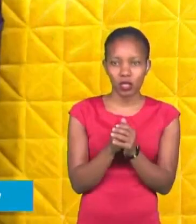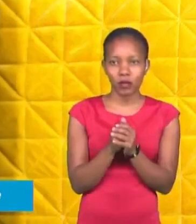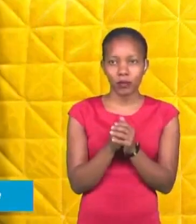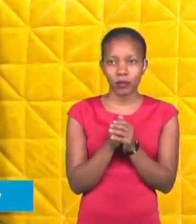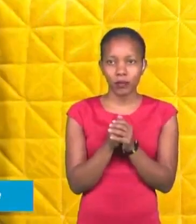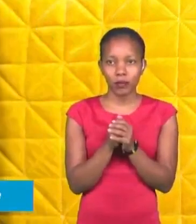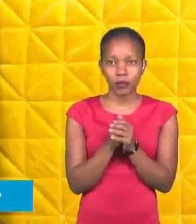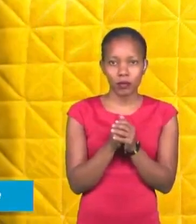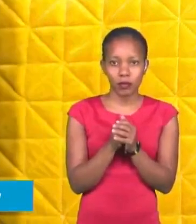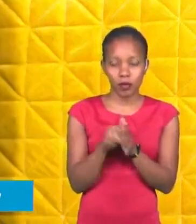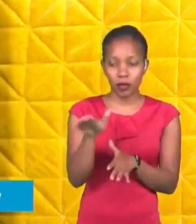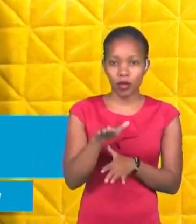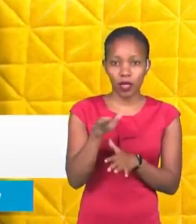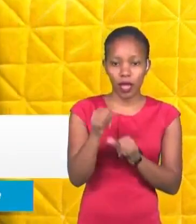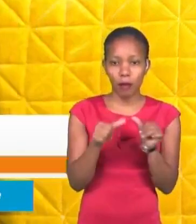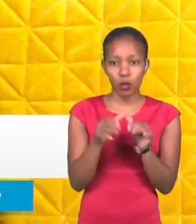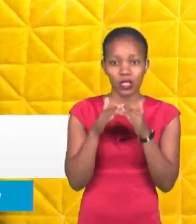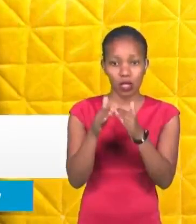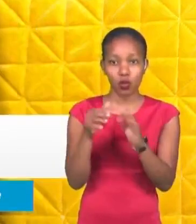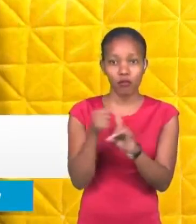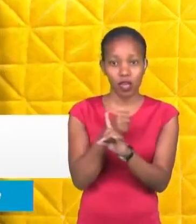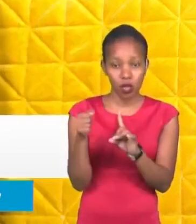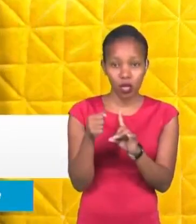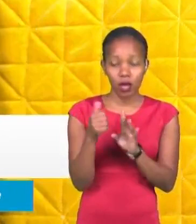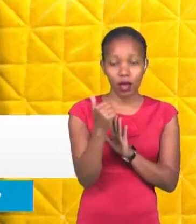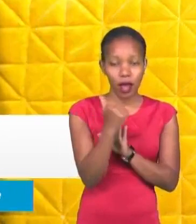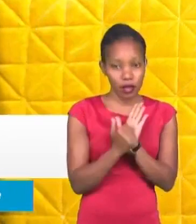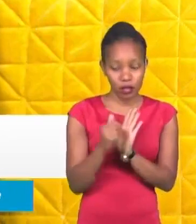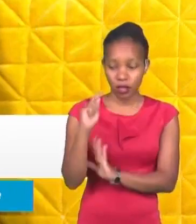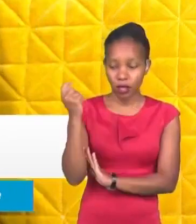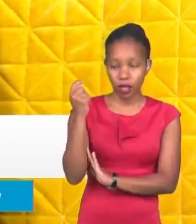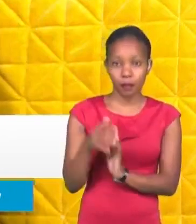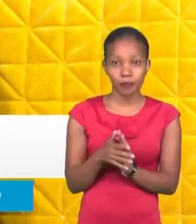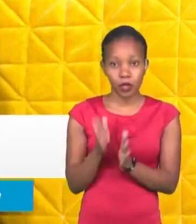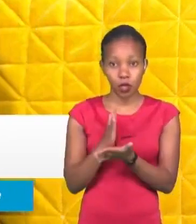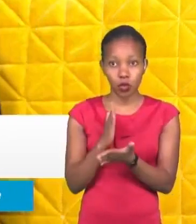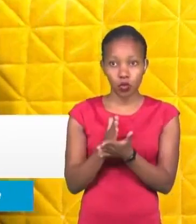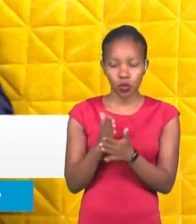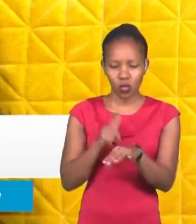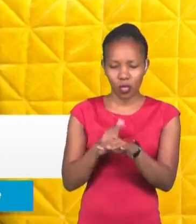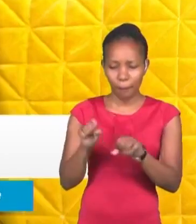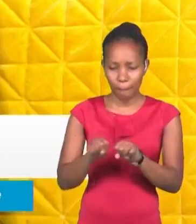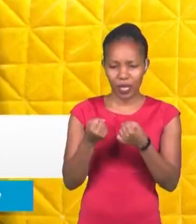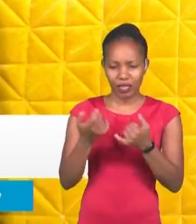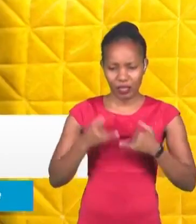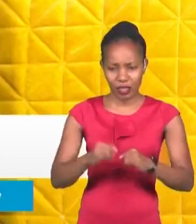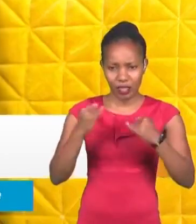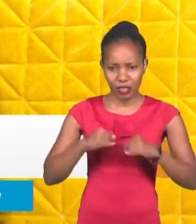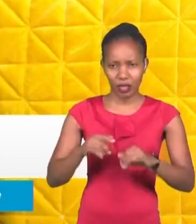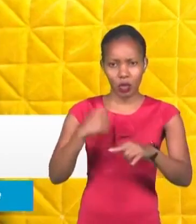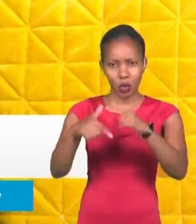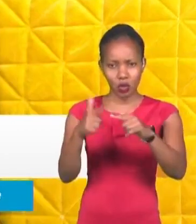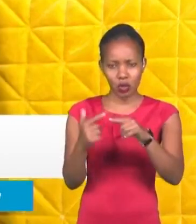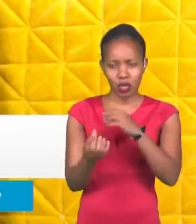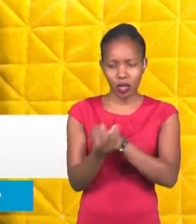controversial, the grey area of the Sexual Offences Act in Kenya. And trust me, even during the break, they're trying to kind of push each other, the